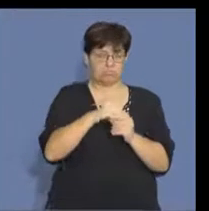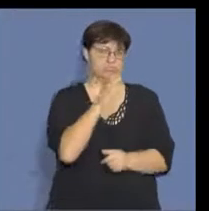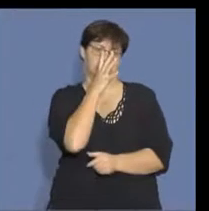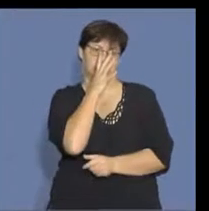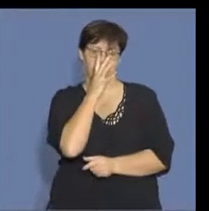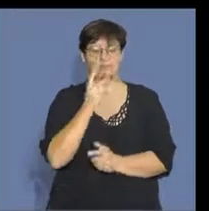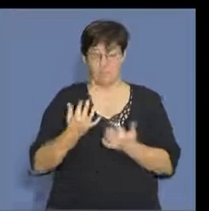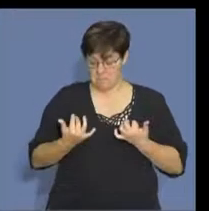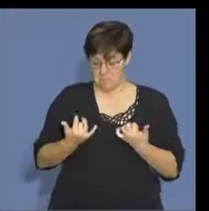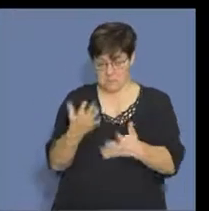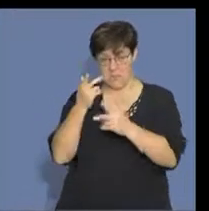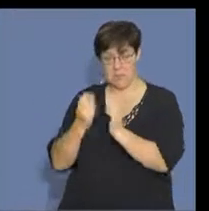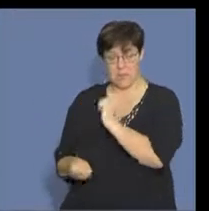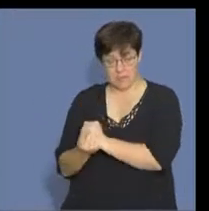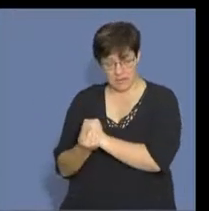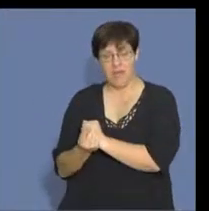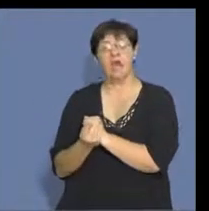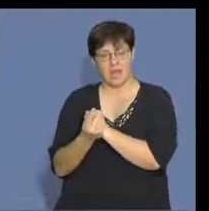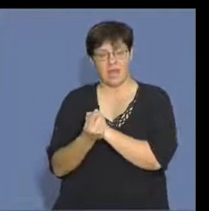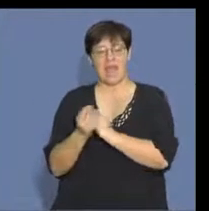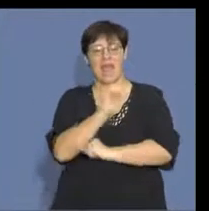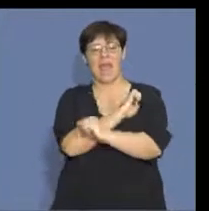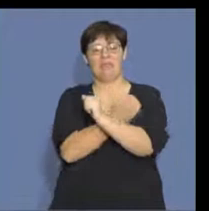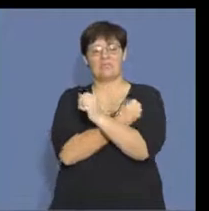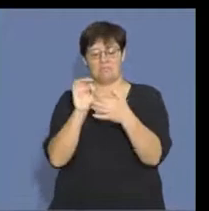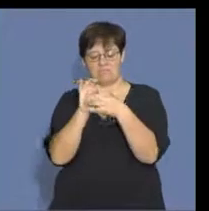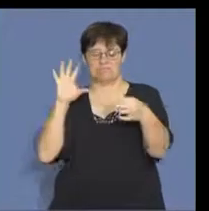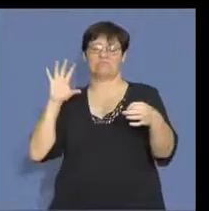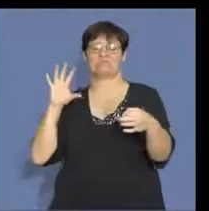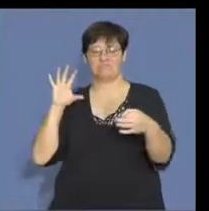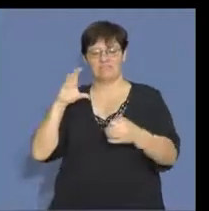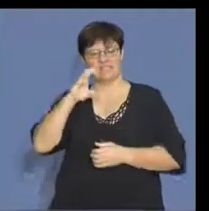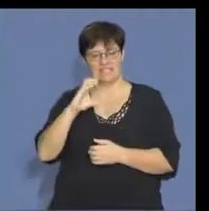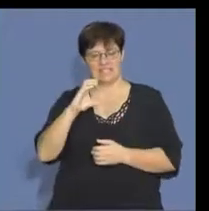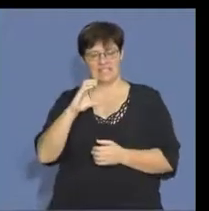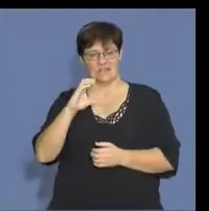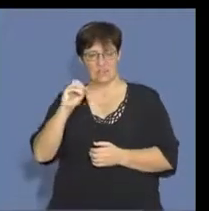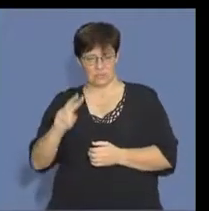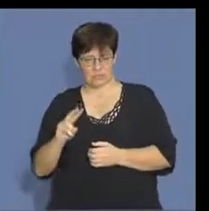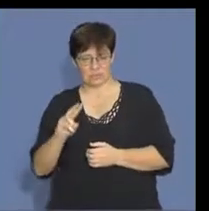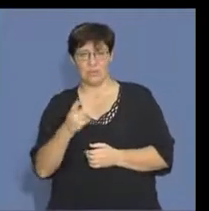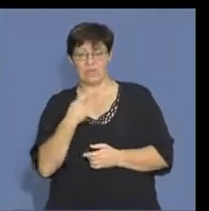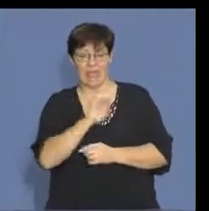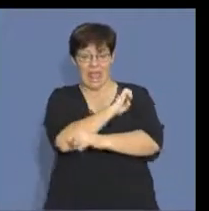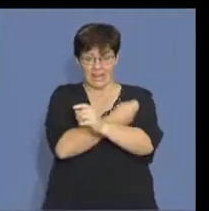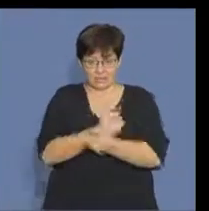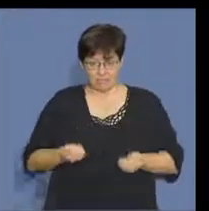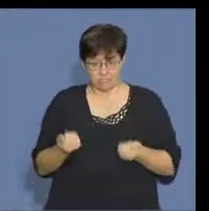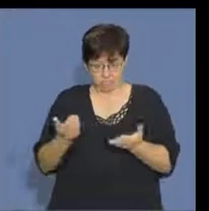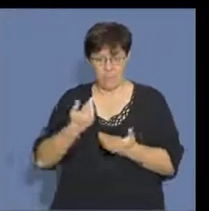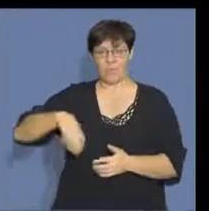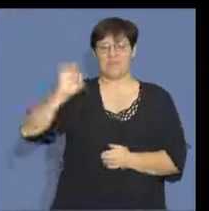combustion, the process releases the carbon dioxide. In that process, we benefit from the energy that is produced.